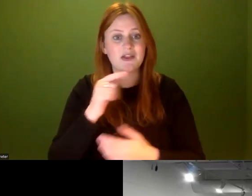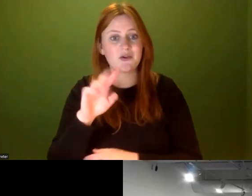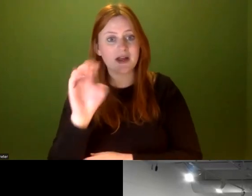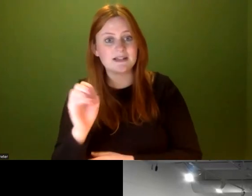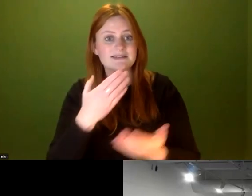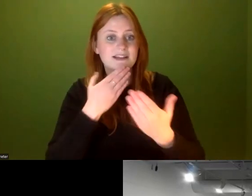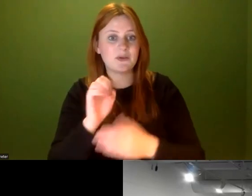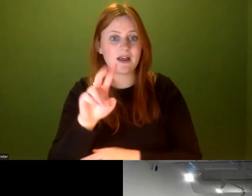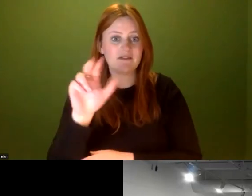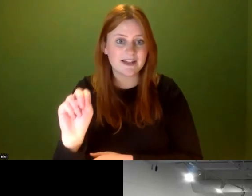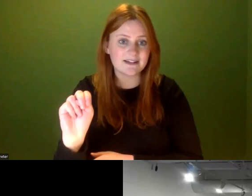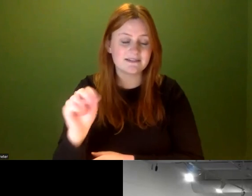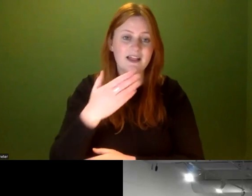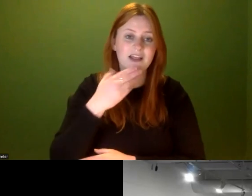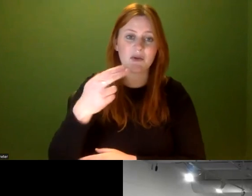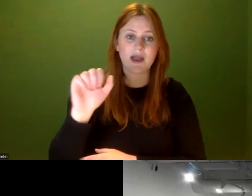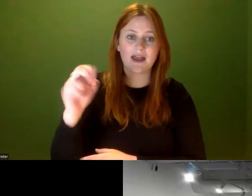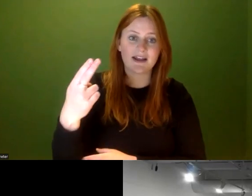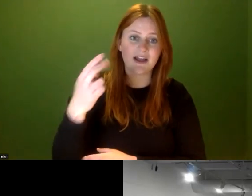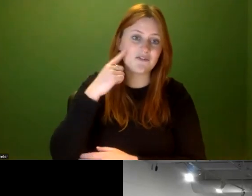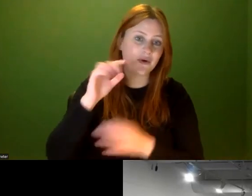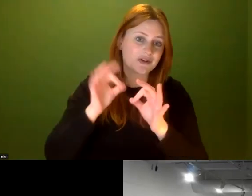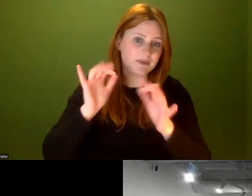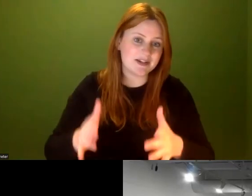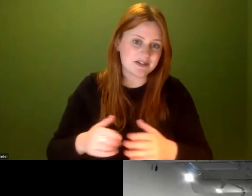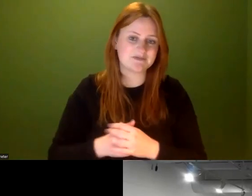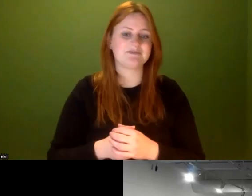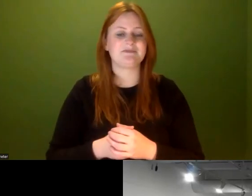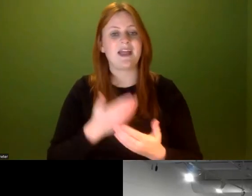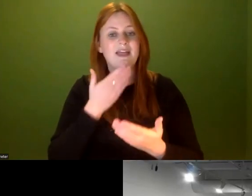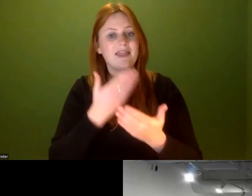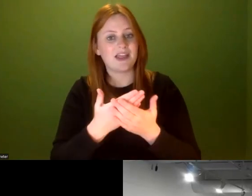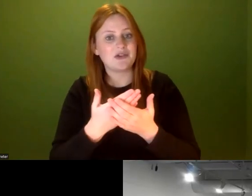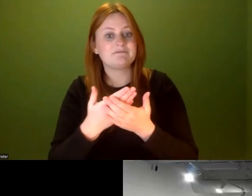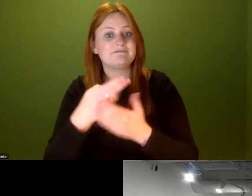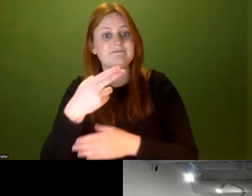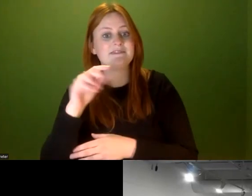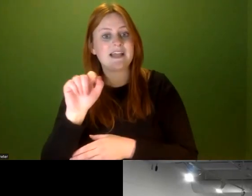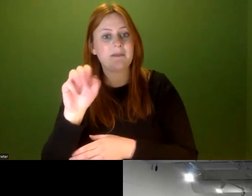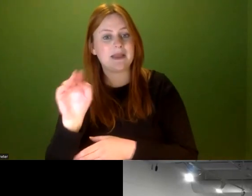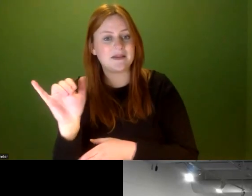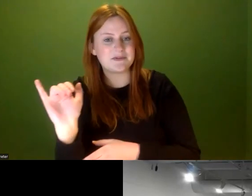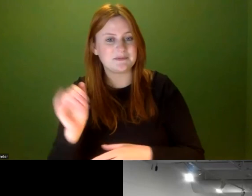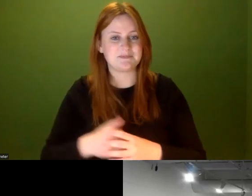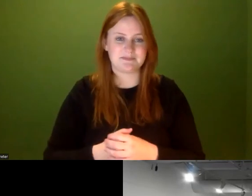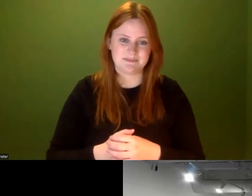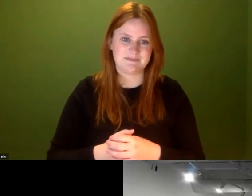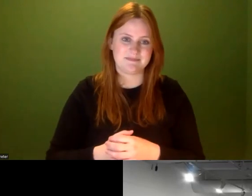Thank you, Evan. Thank you, Hannah, for your interpretation tonight. And thank you, Tammy, as well.